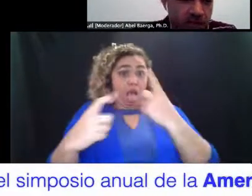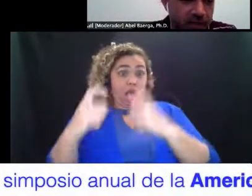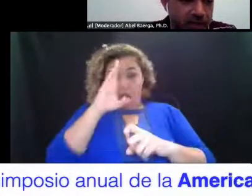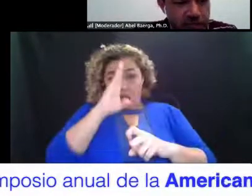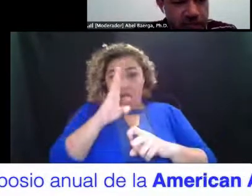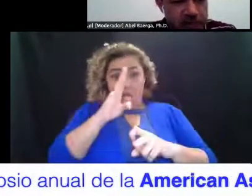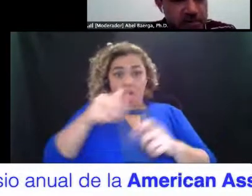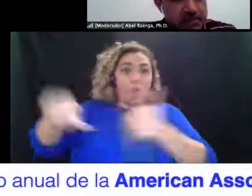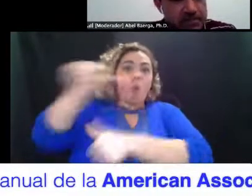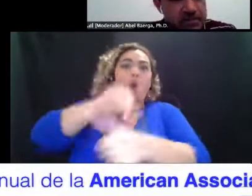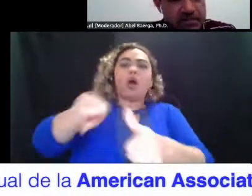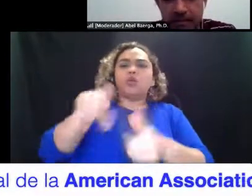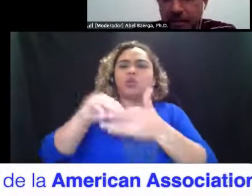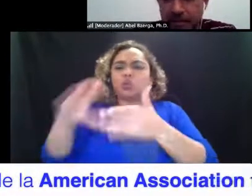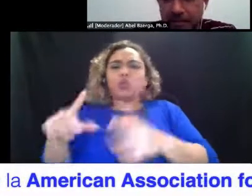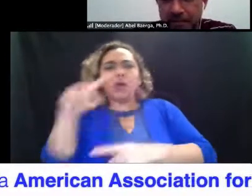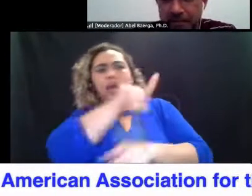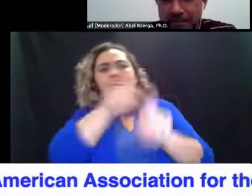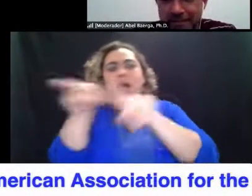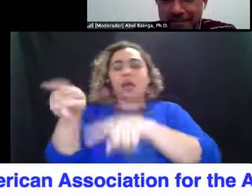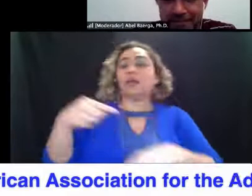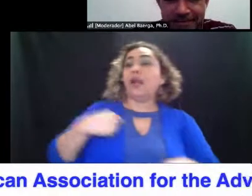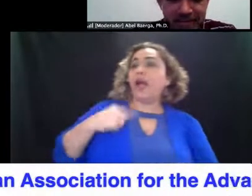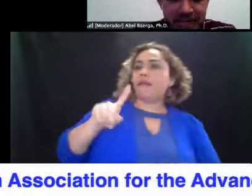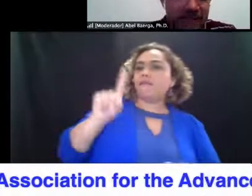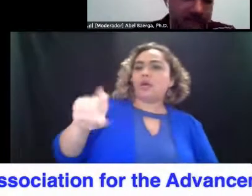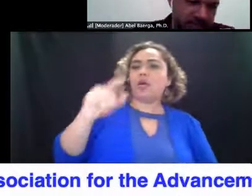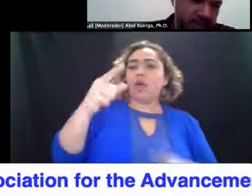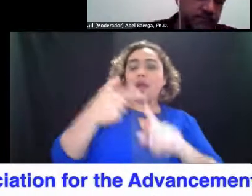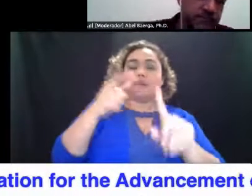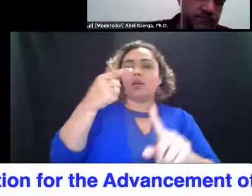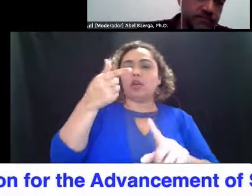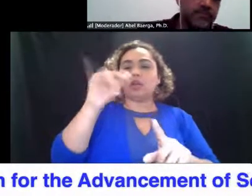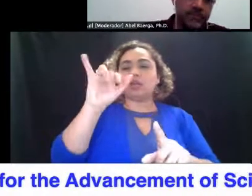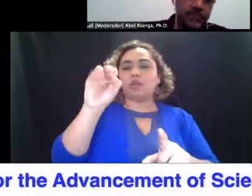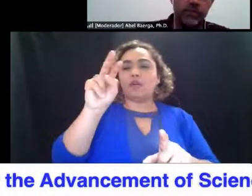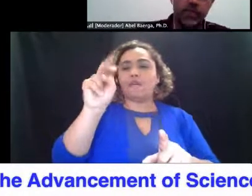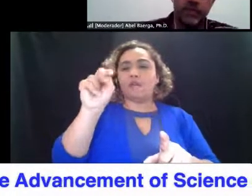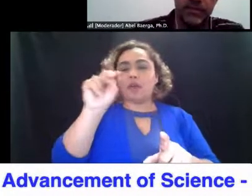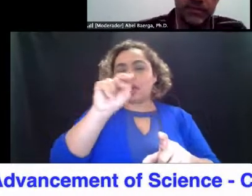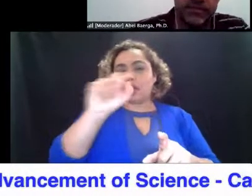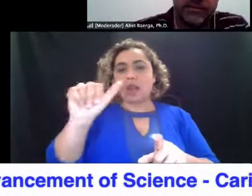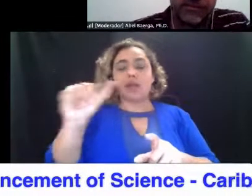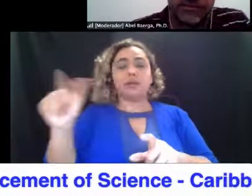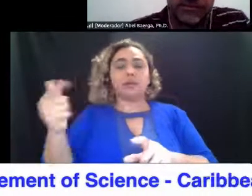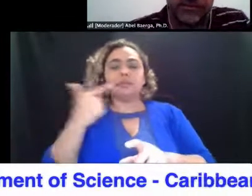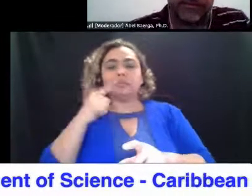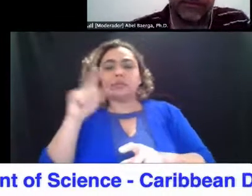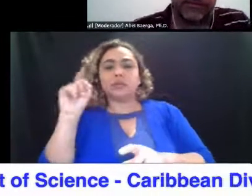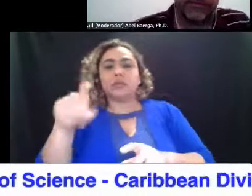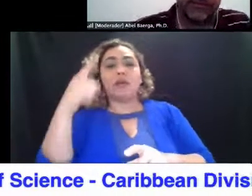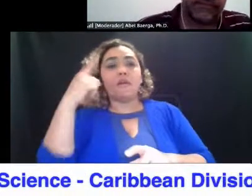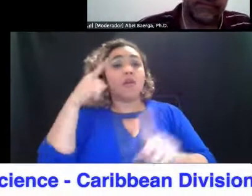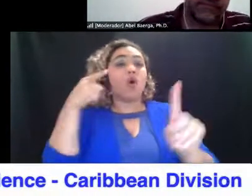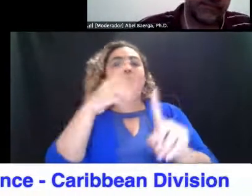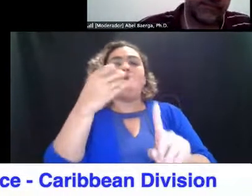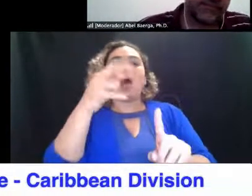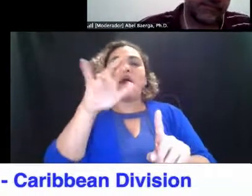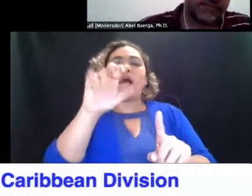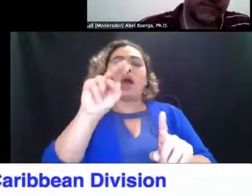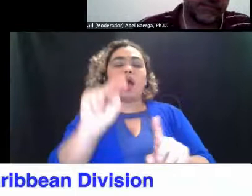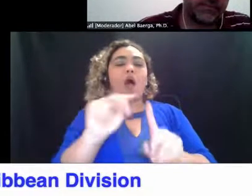yourselves. I have a question from Giovanna, who wasn't made yet. Okay. For Christian on the